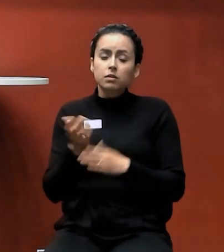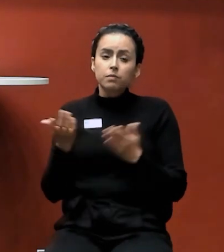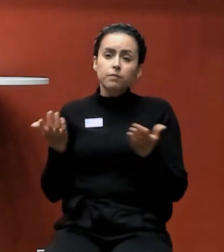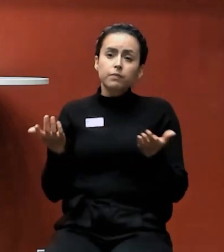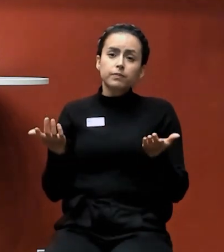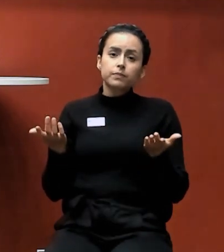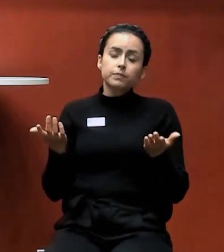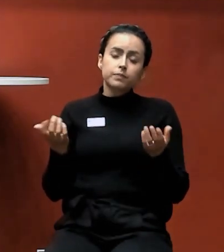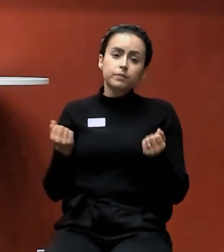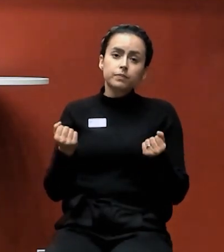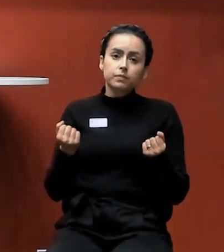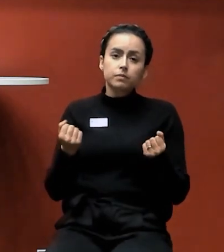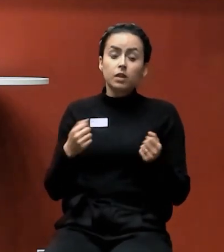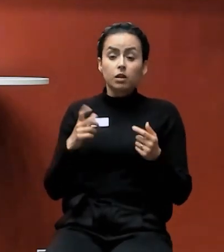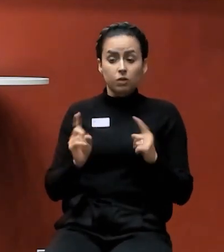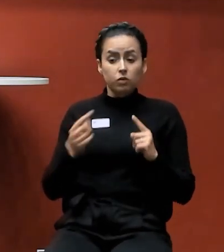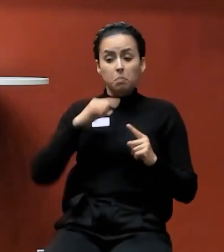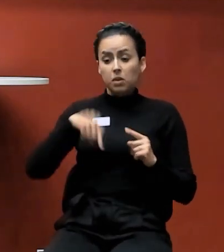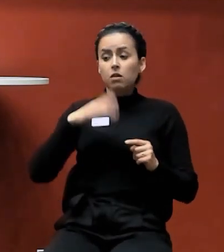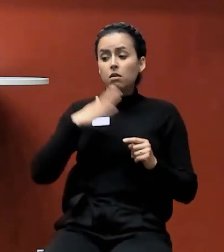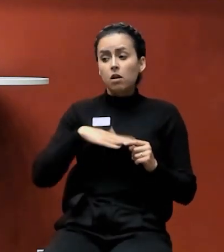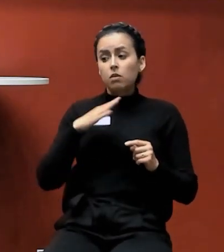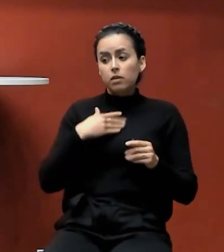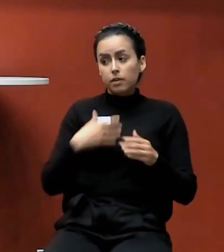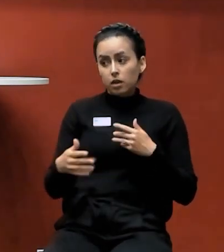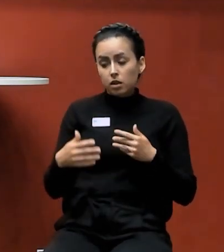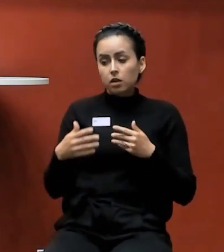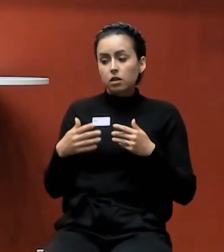if we want to make work.